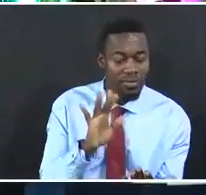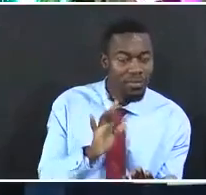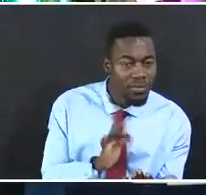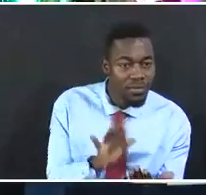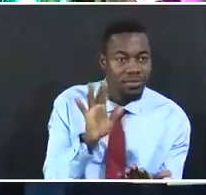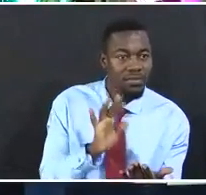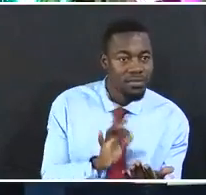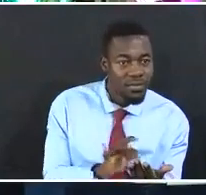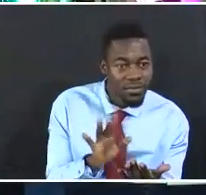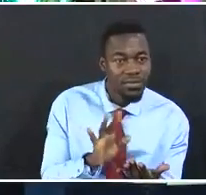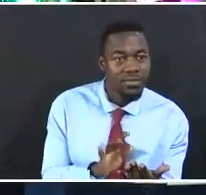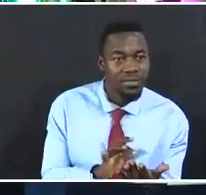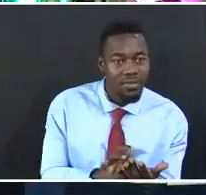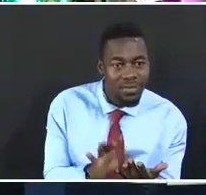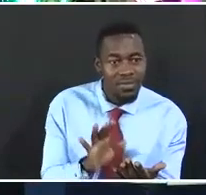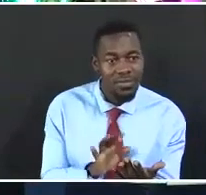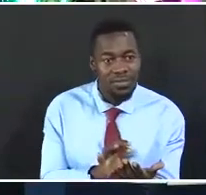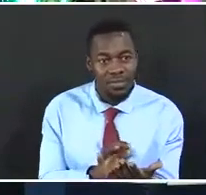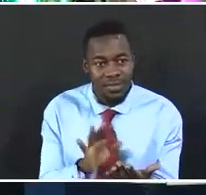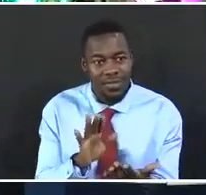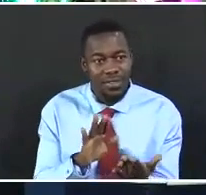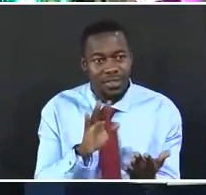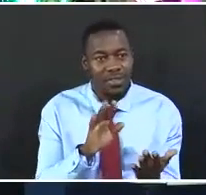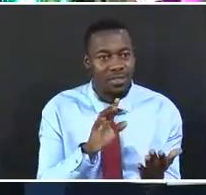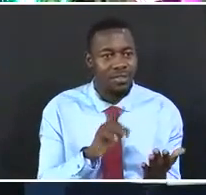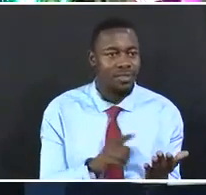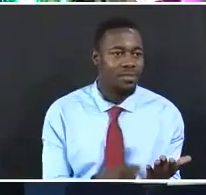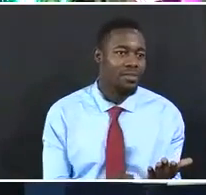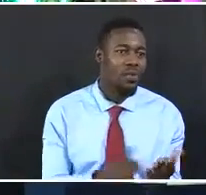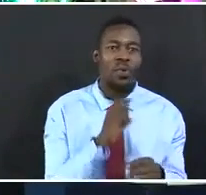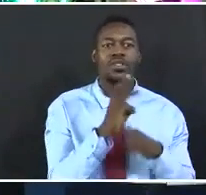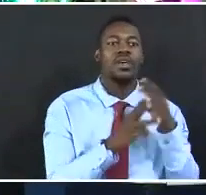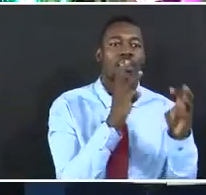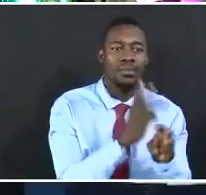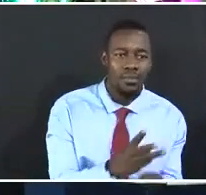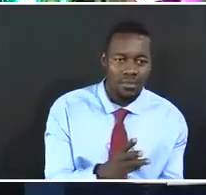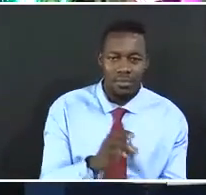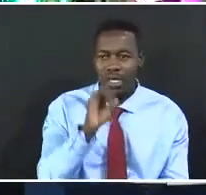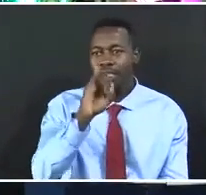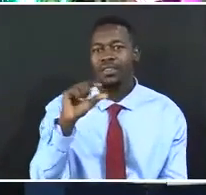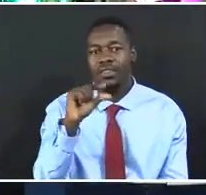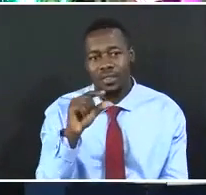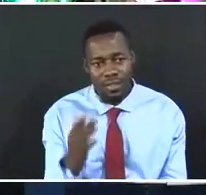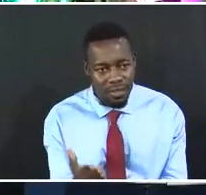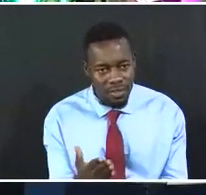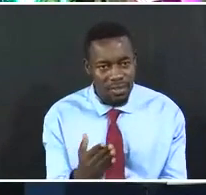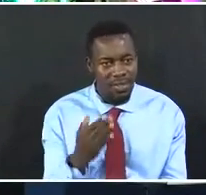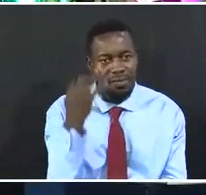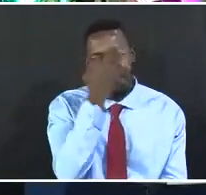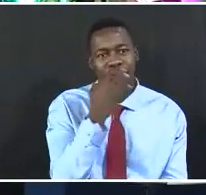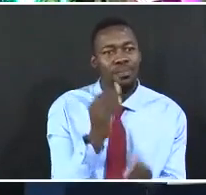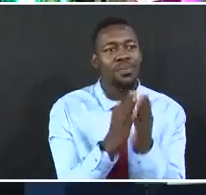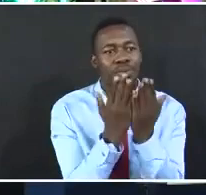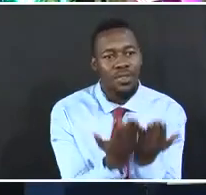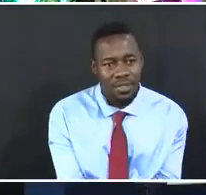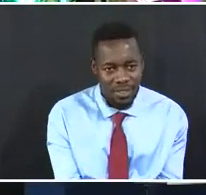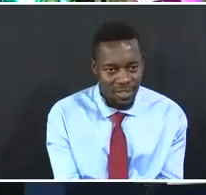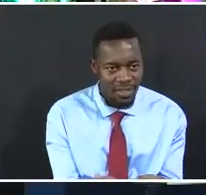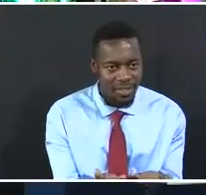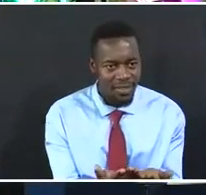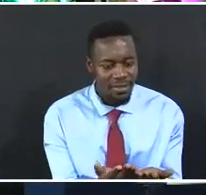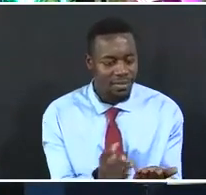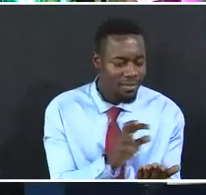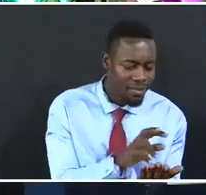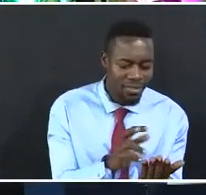want to check who has checked on you, okay? How many messages have you received? That's an obsession. And if you are not careful, you will